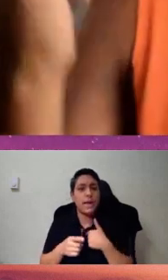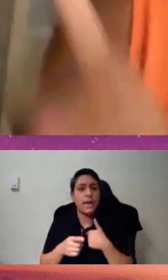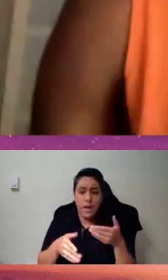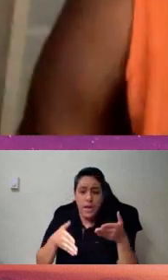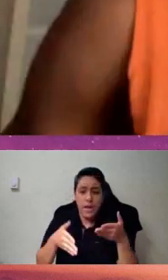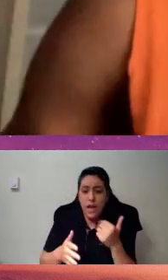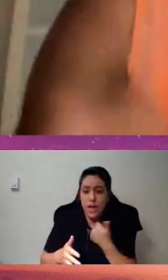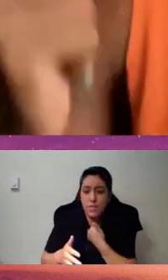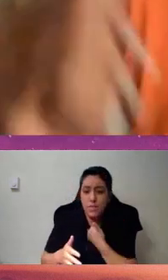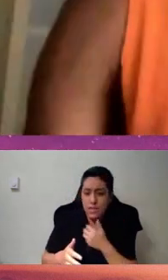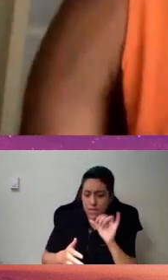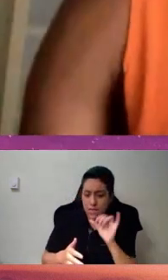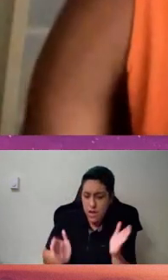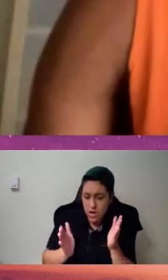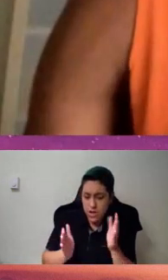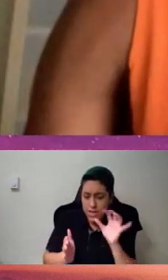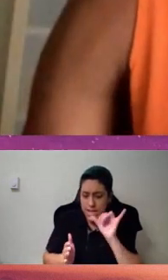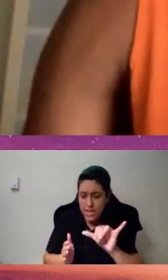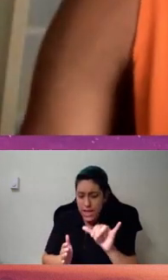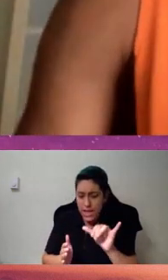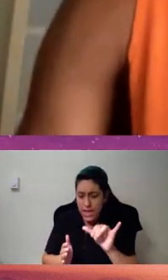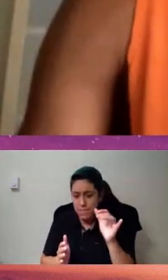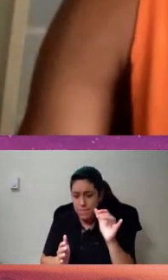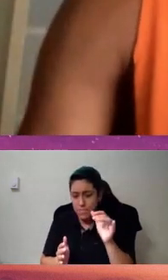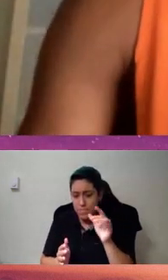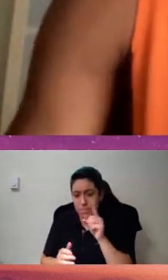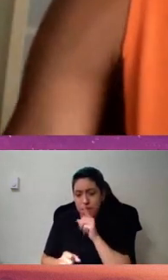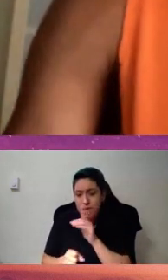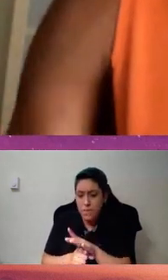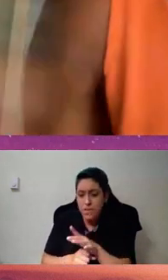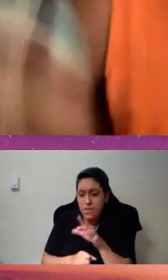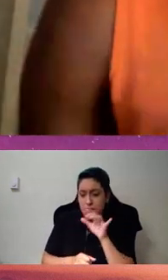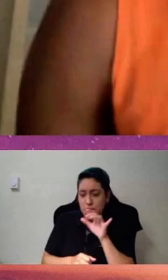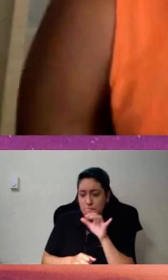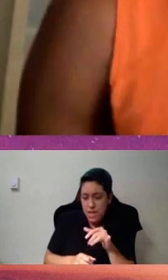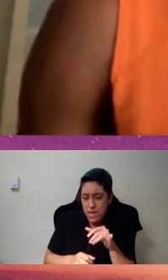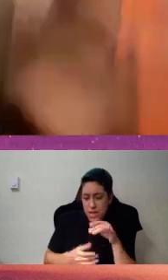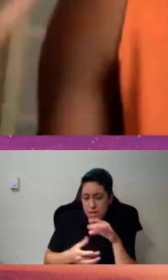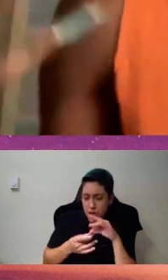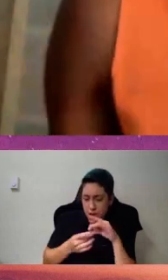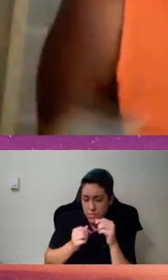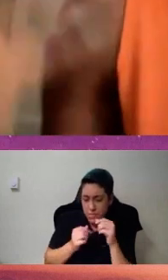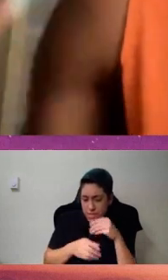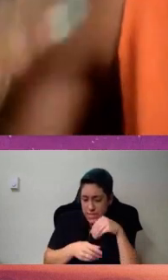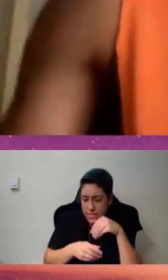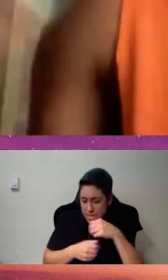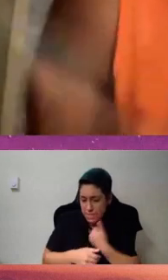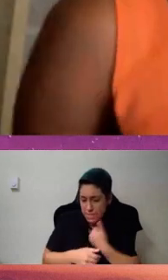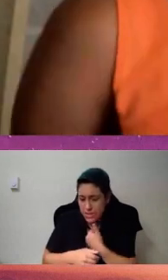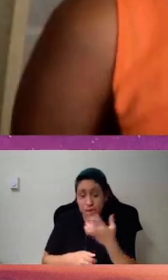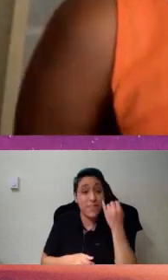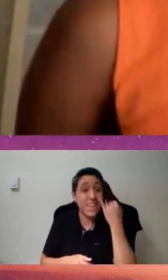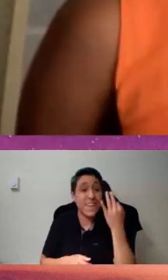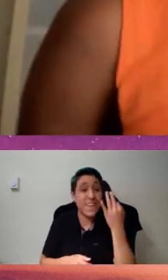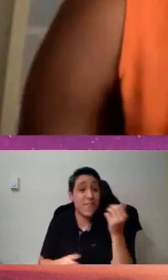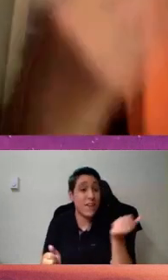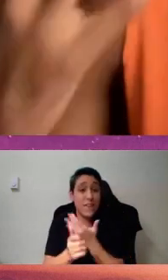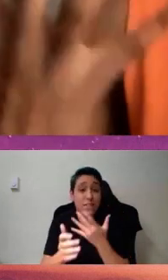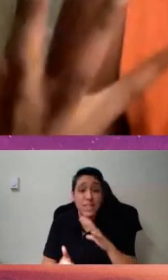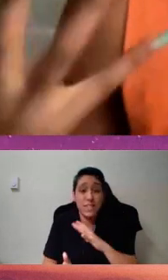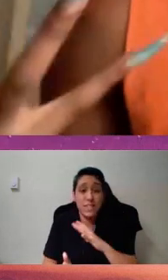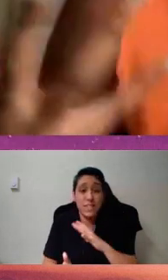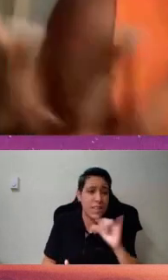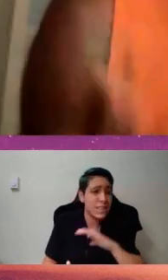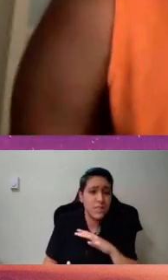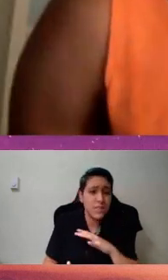that affirmation that, you know, either everything's going to be okay or everything's not okay. You know, it's okay to not be okay, you know, and to